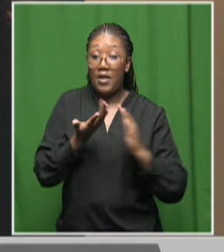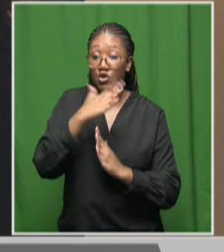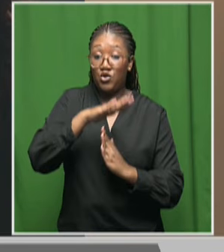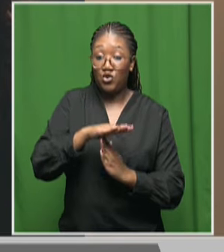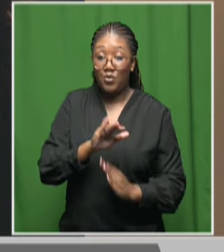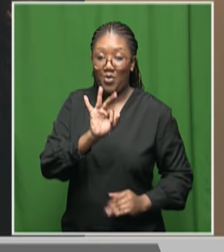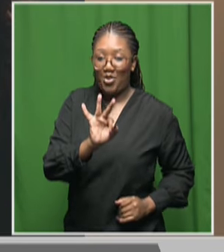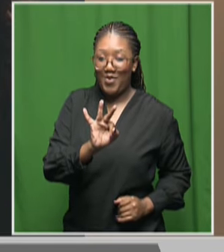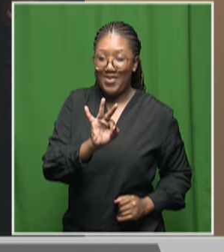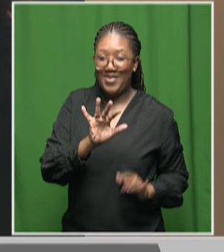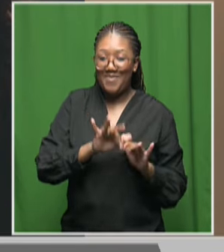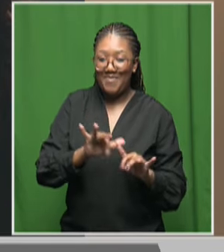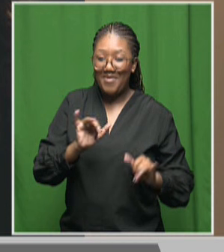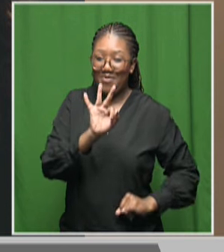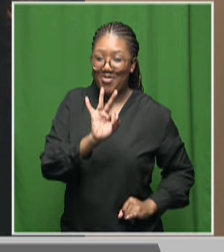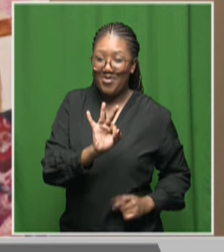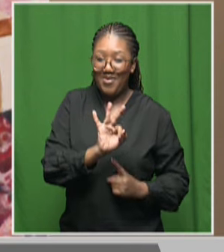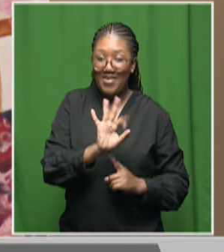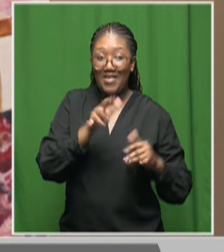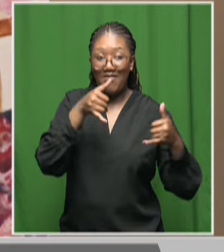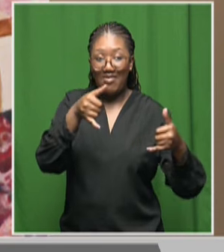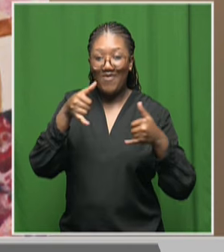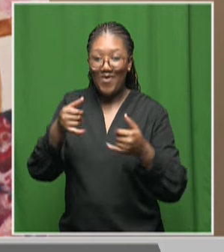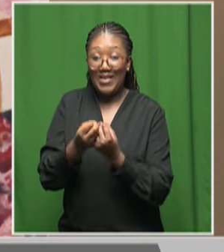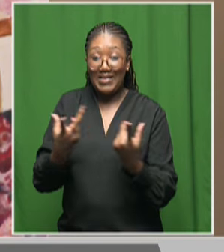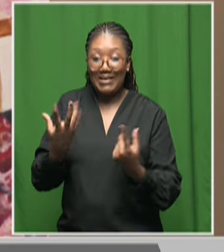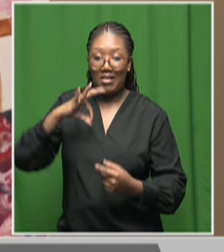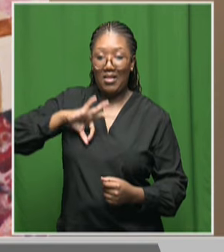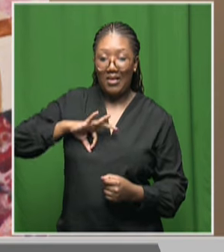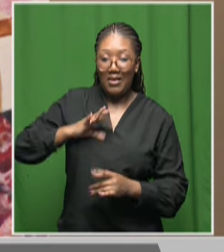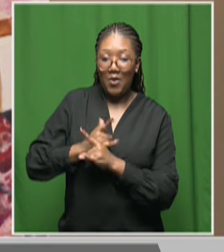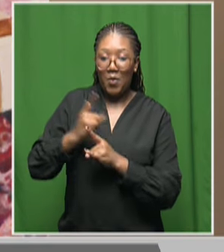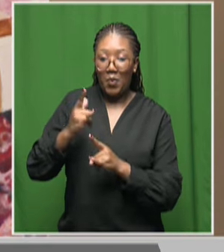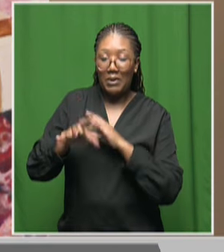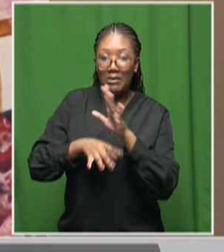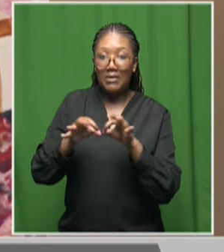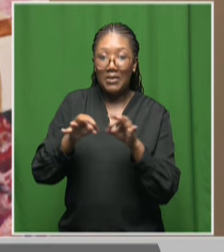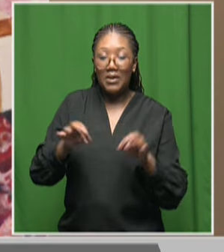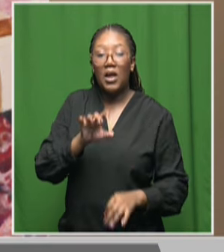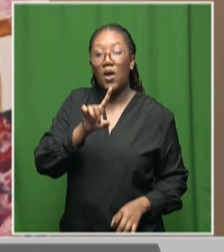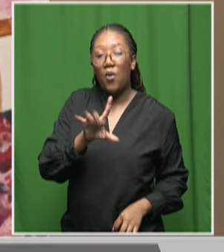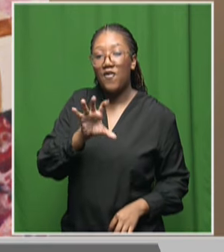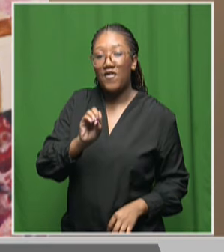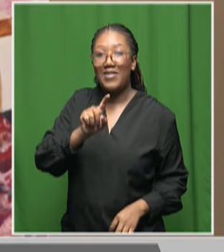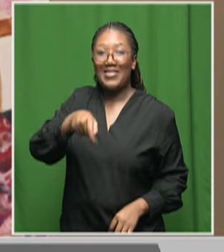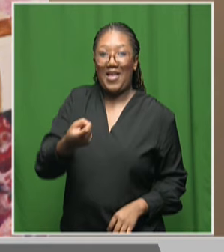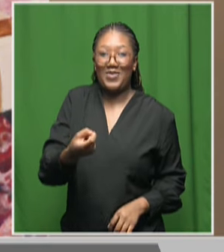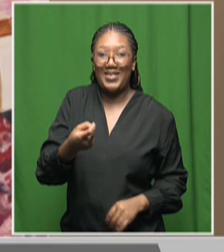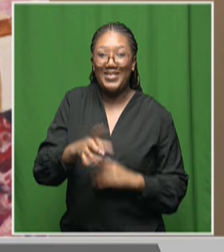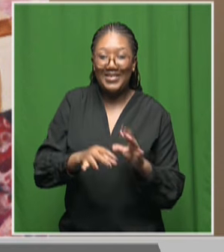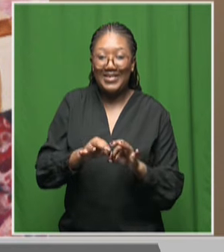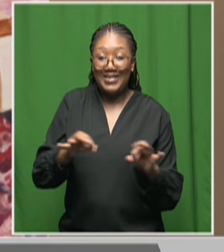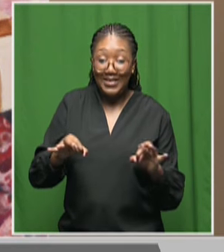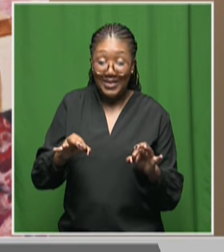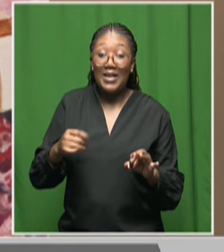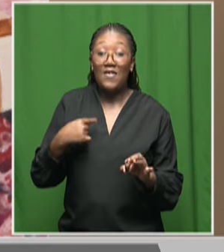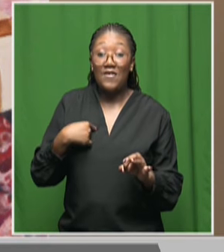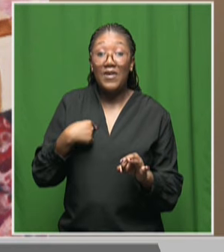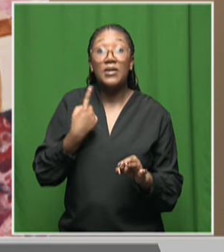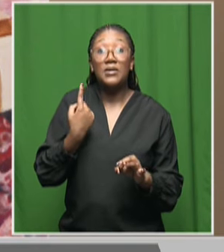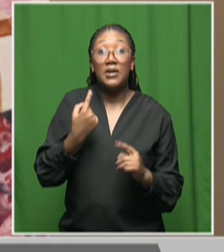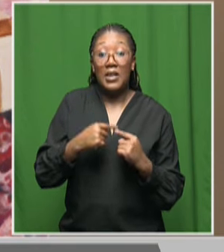3, and the winner walks away with 150,000 Rand. And then in a solo exhibition the following year as